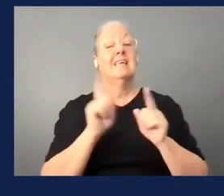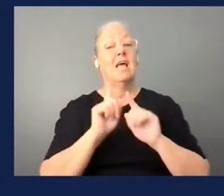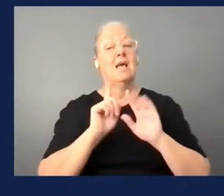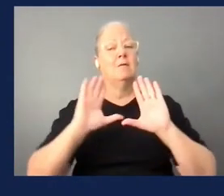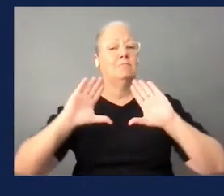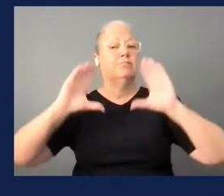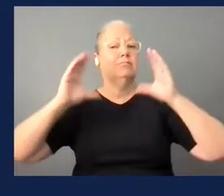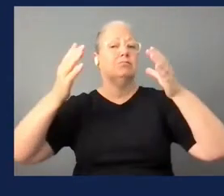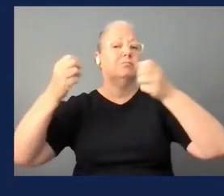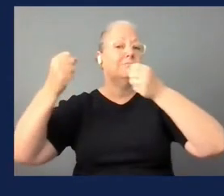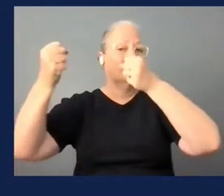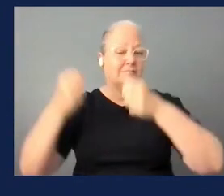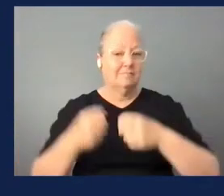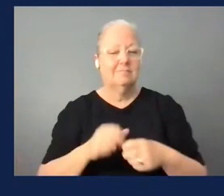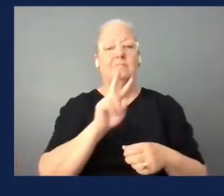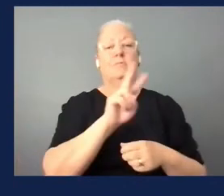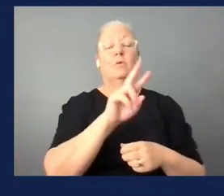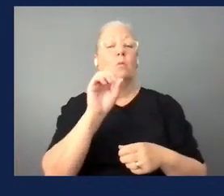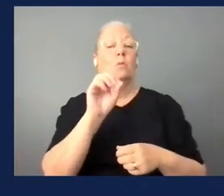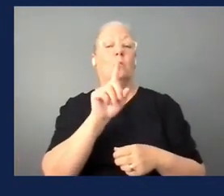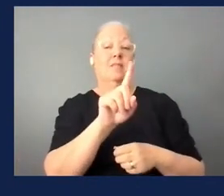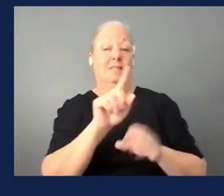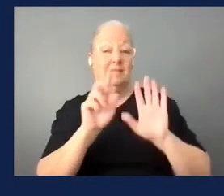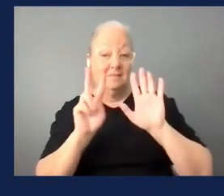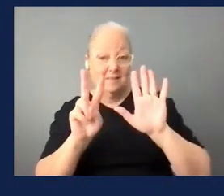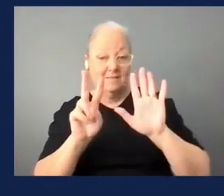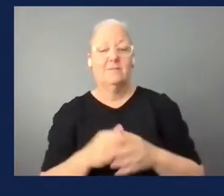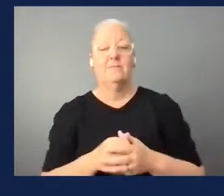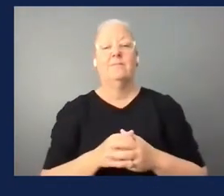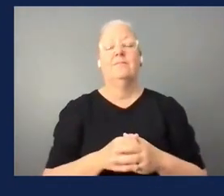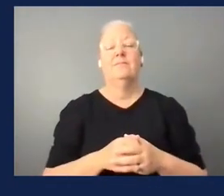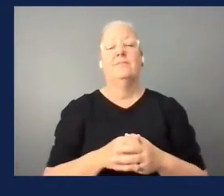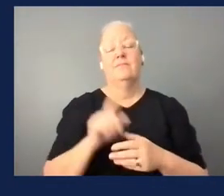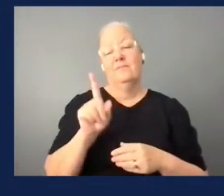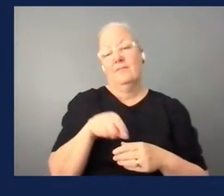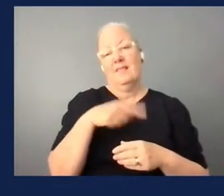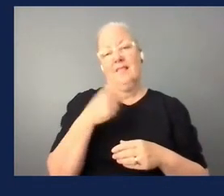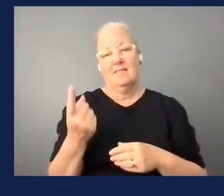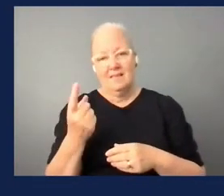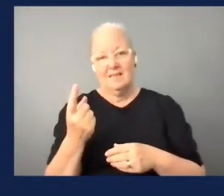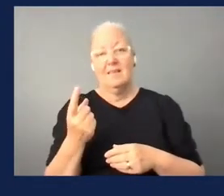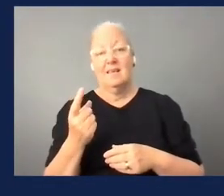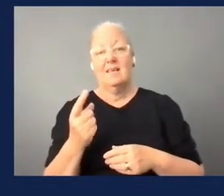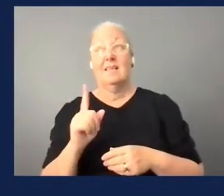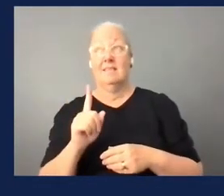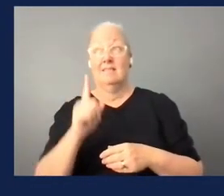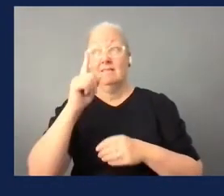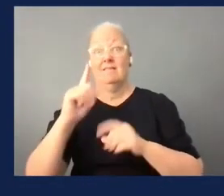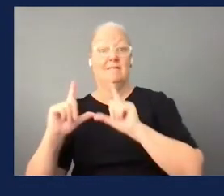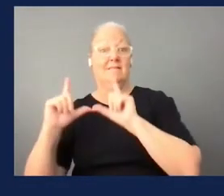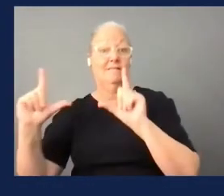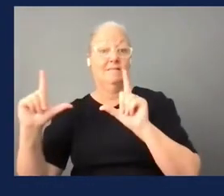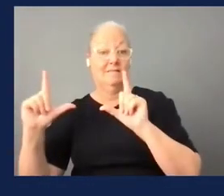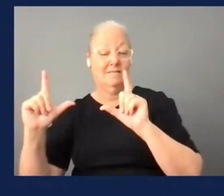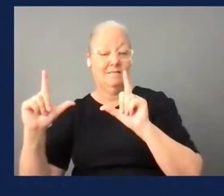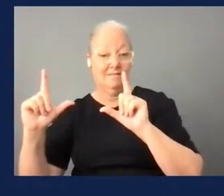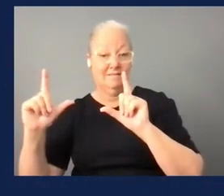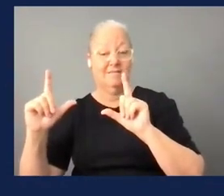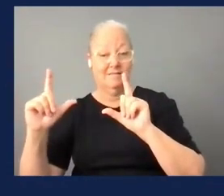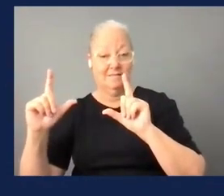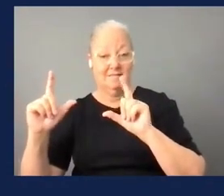We also see the picture taken at the top center in Valenciennes, top right in